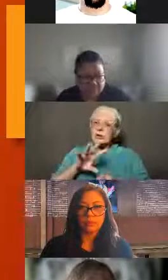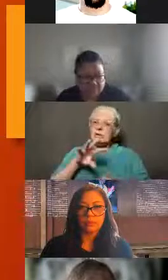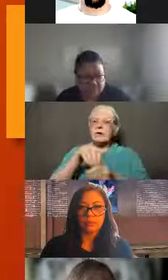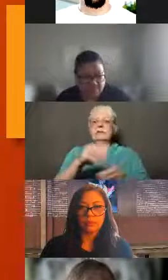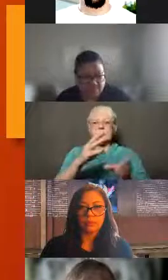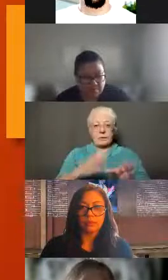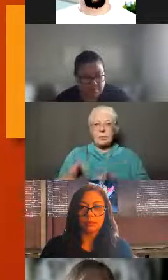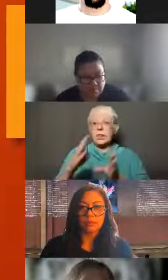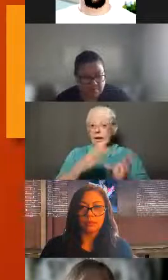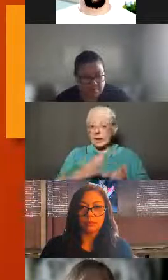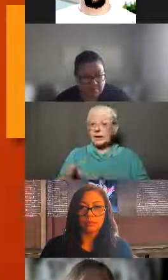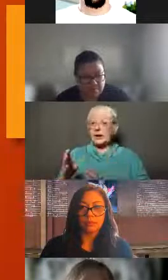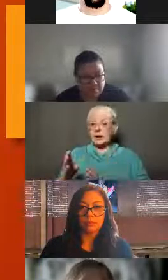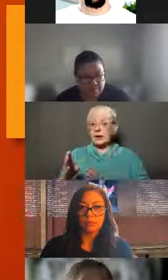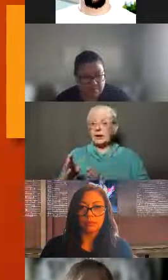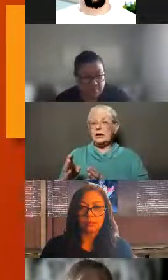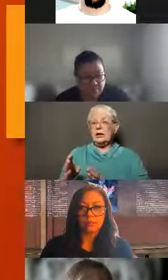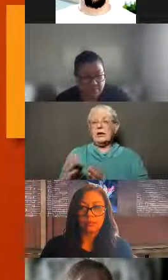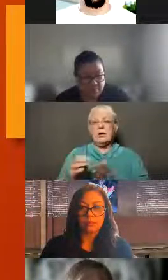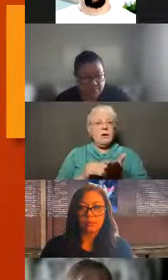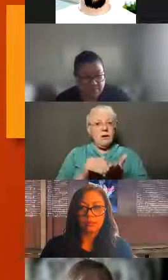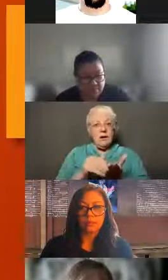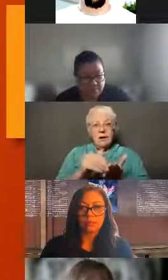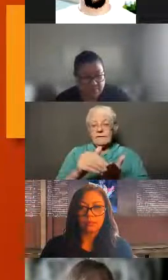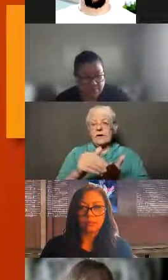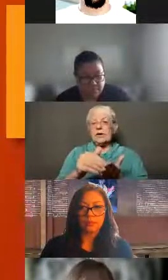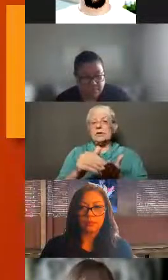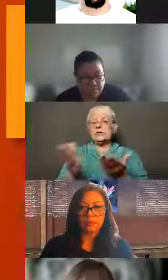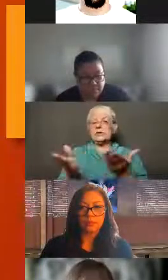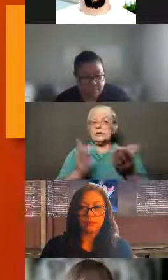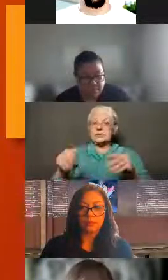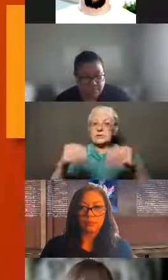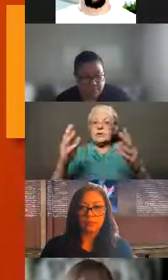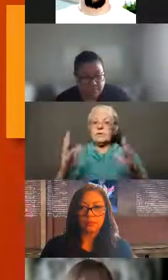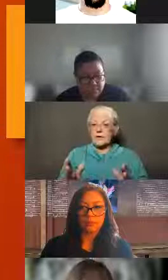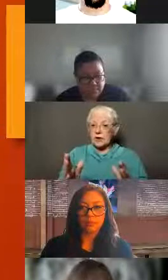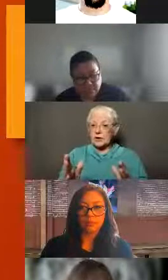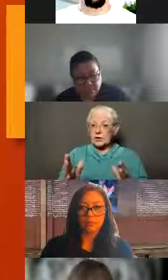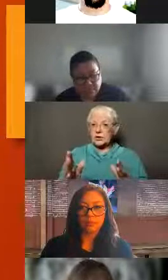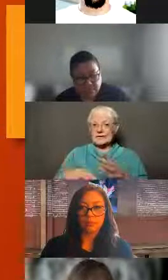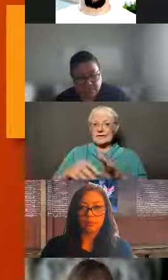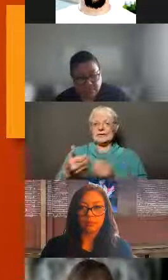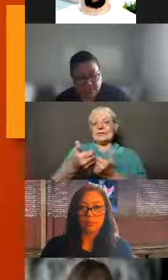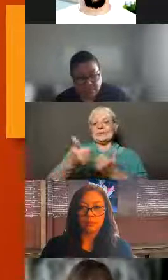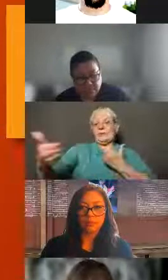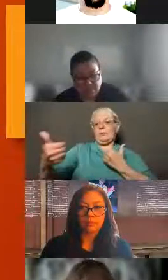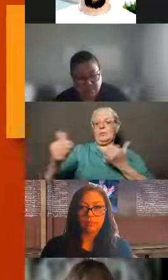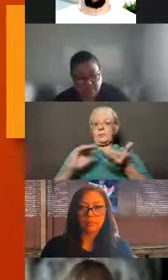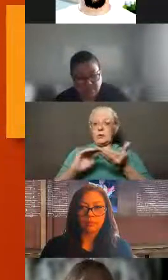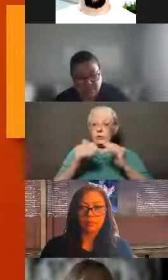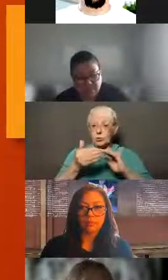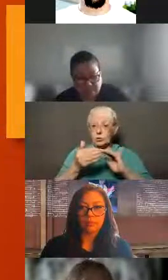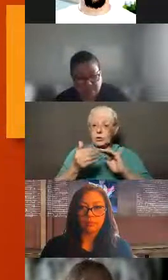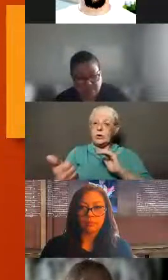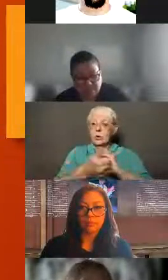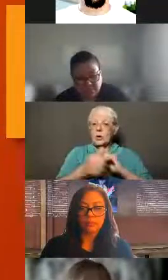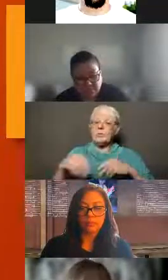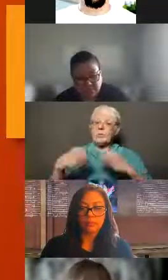think oftentimes it's the service providers or folks external from the community who are providing